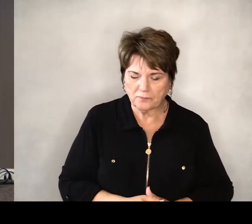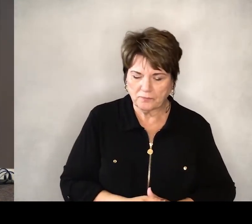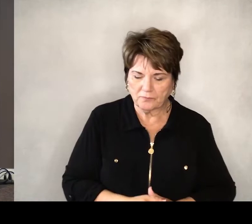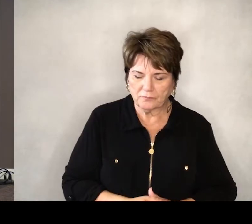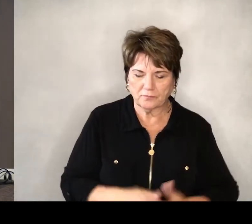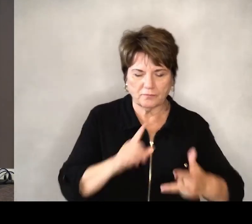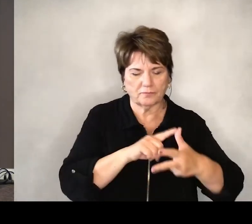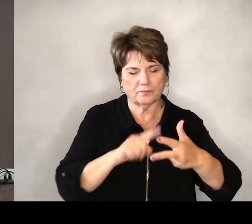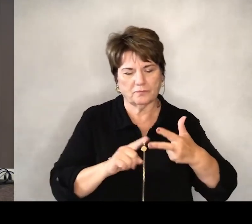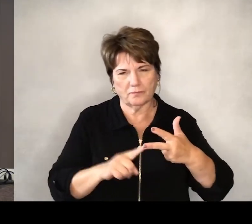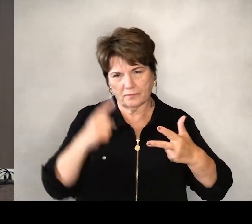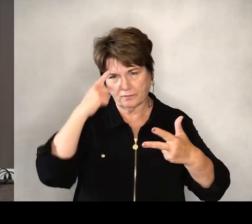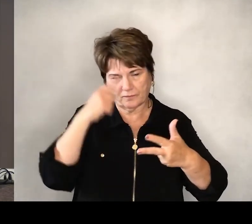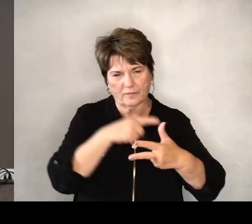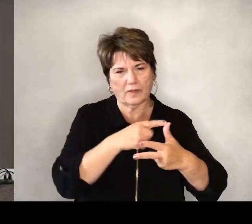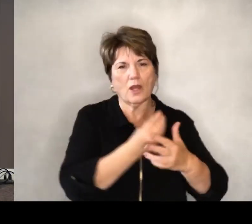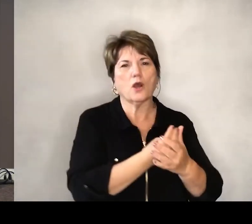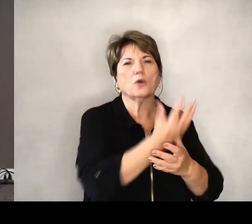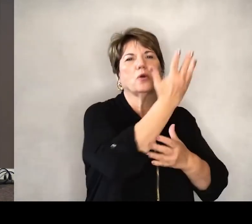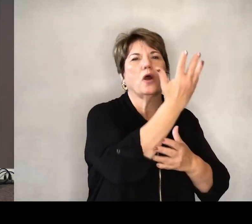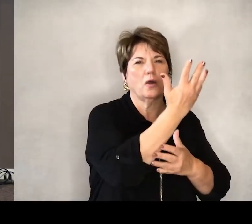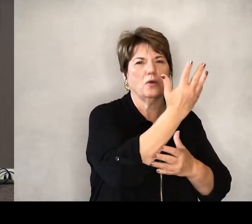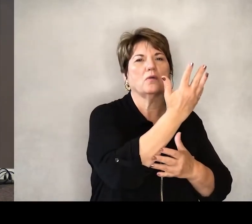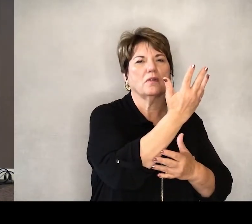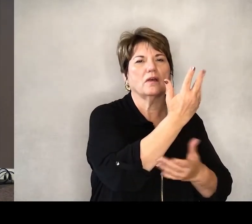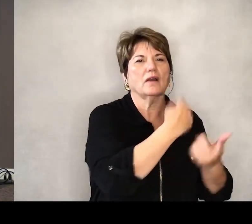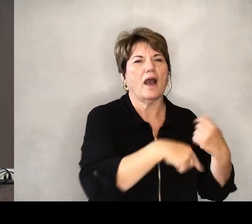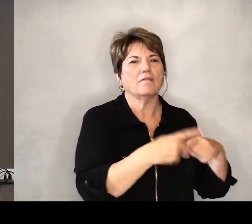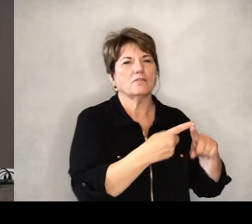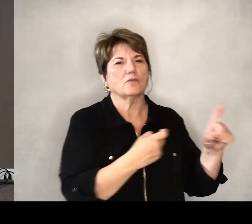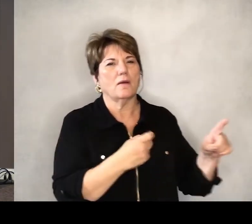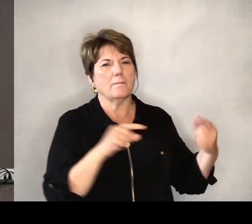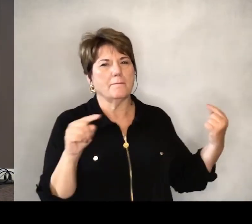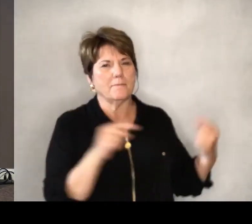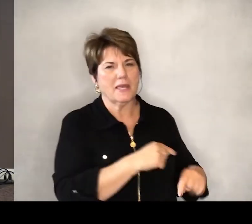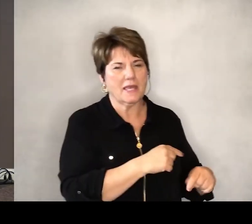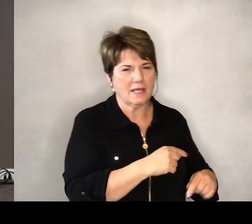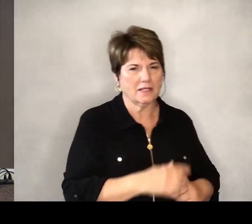Three thoughts. One, growth comes out of pain,